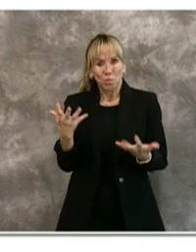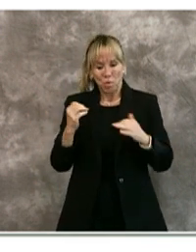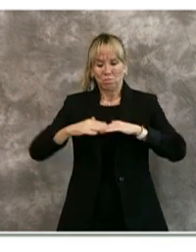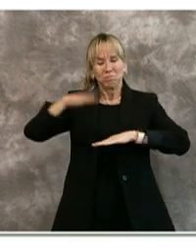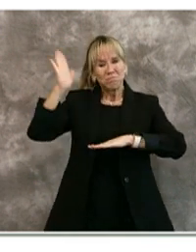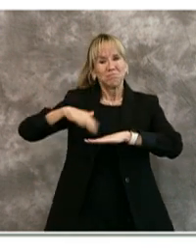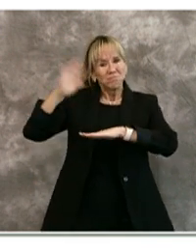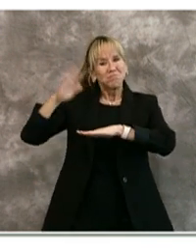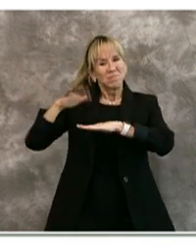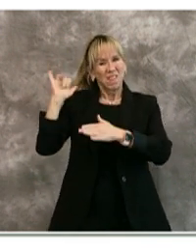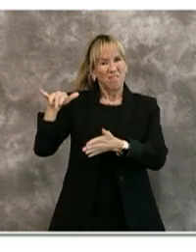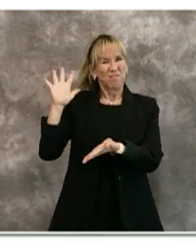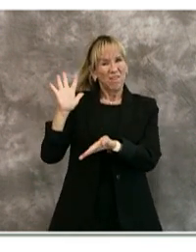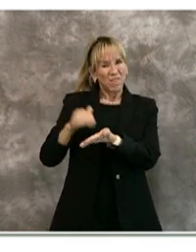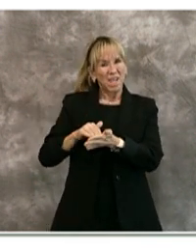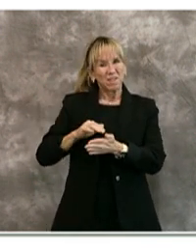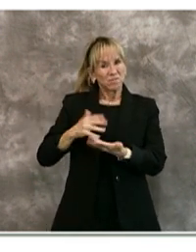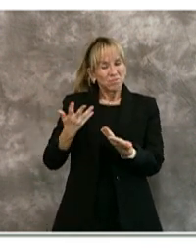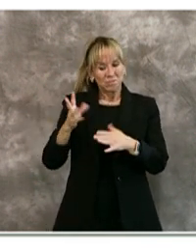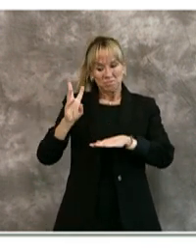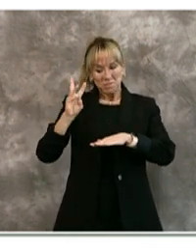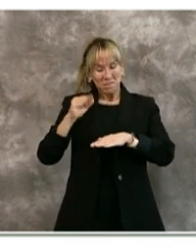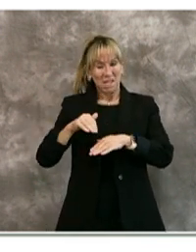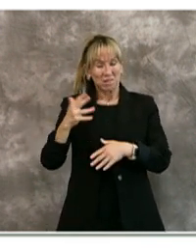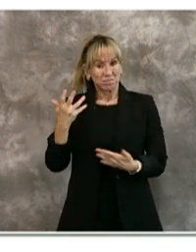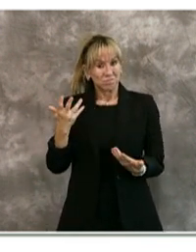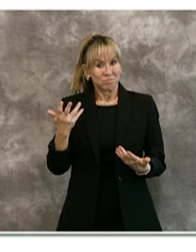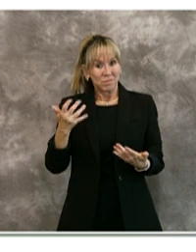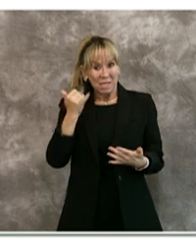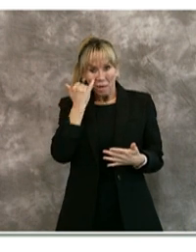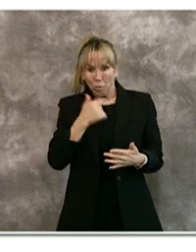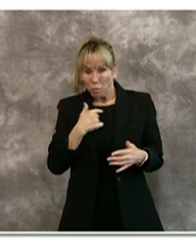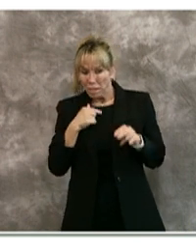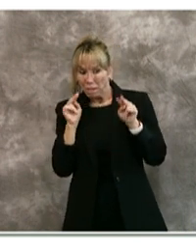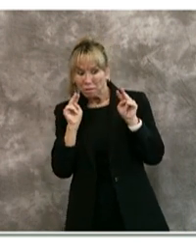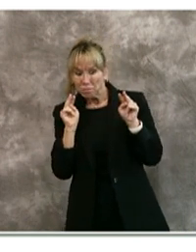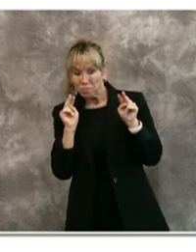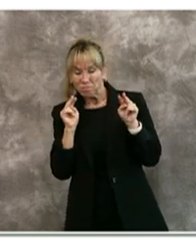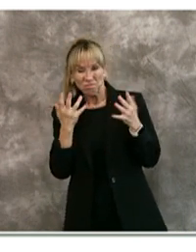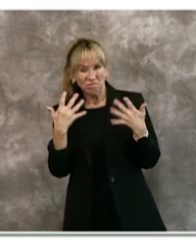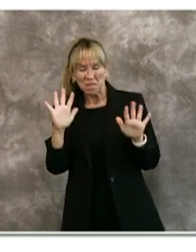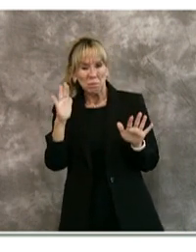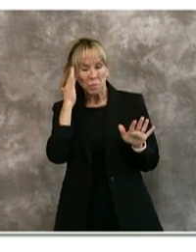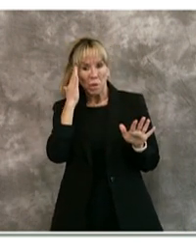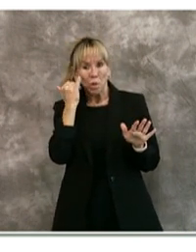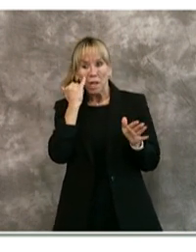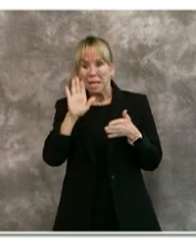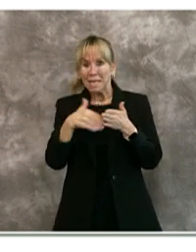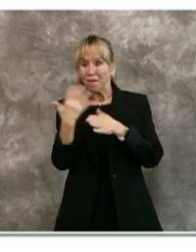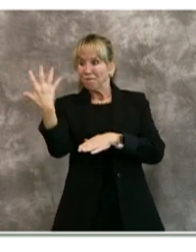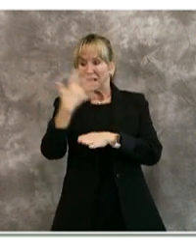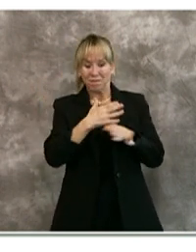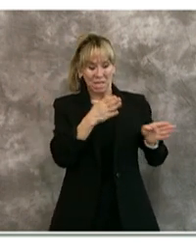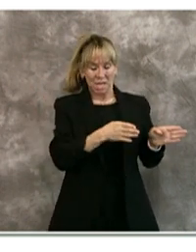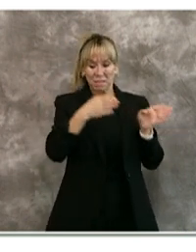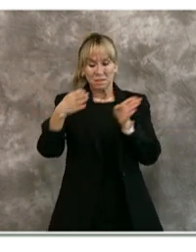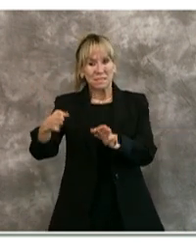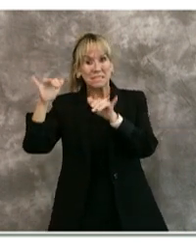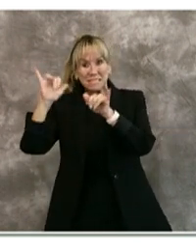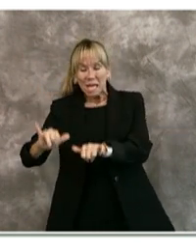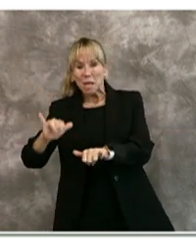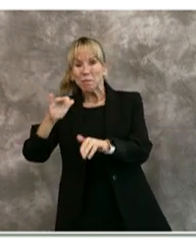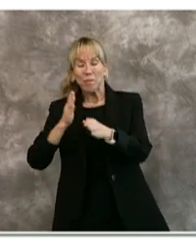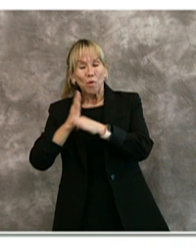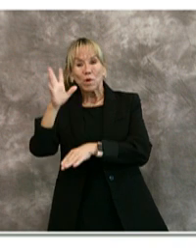are anticipating that if we continue with these types of numbers over the next 5 days, the number